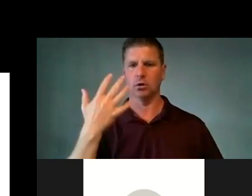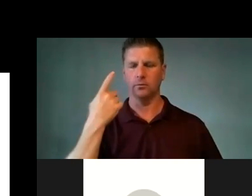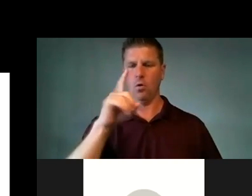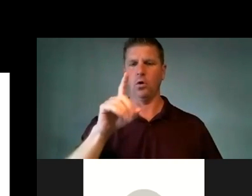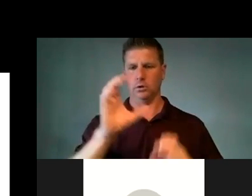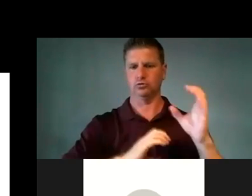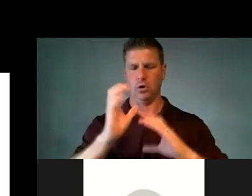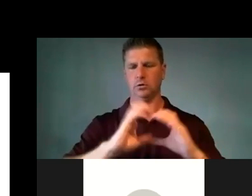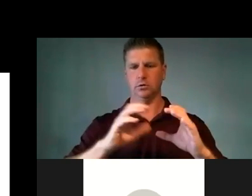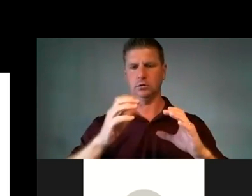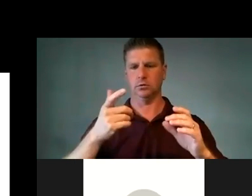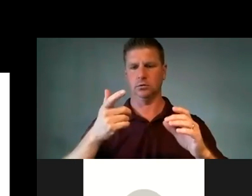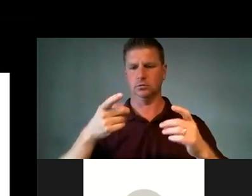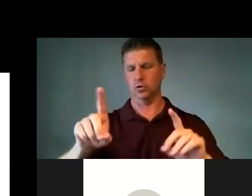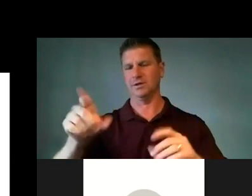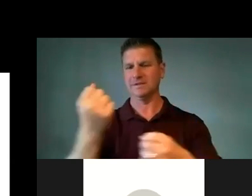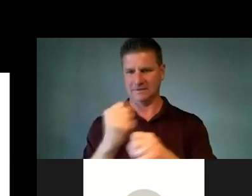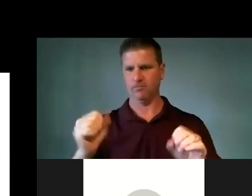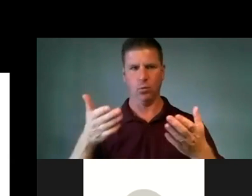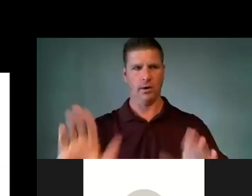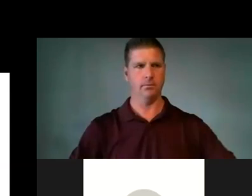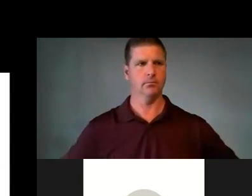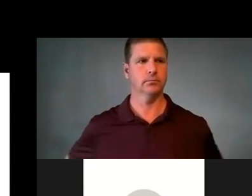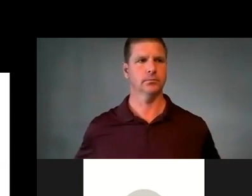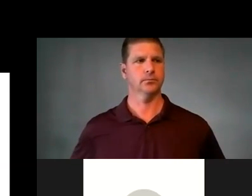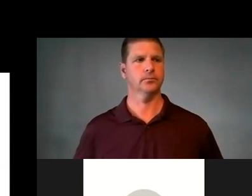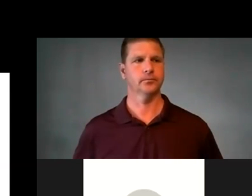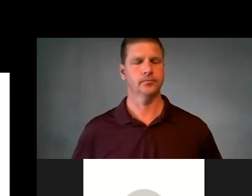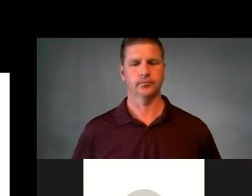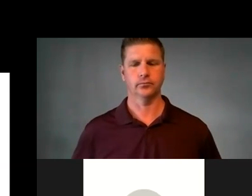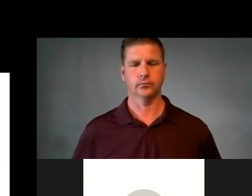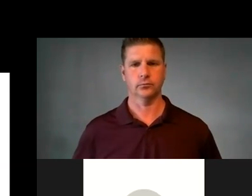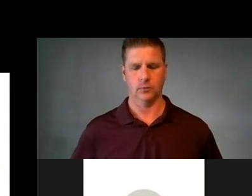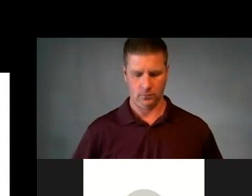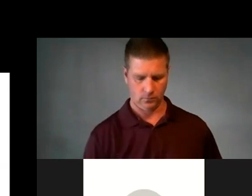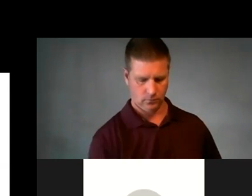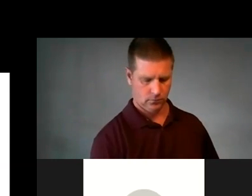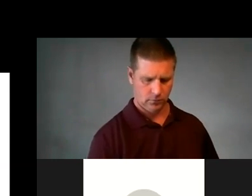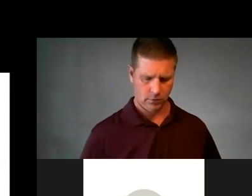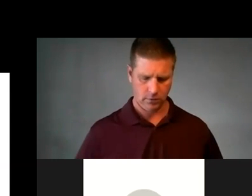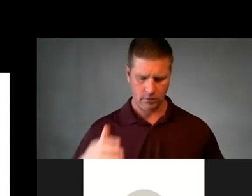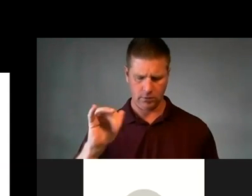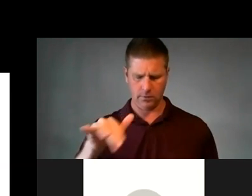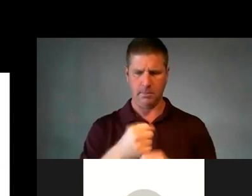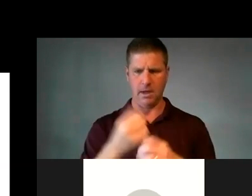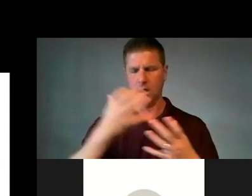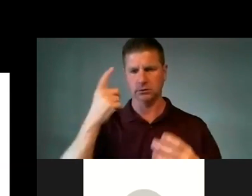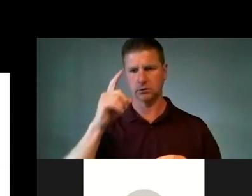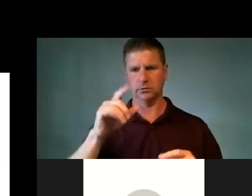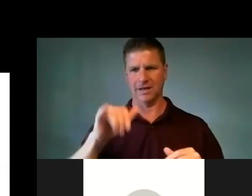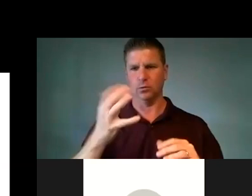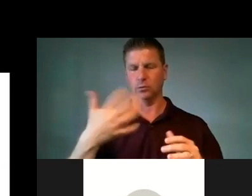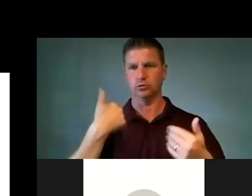on in a safe manner. Mm-hmm. Yeah, I mean, it makes a whole lot of sense, and it's kind of what we have tried to do in the Lower Hill as